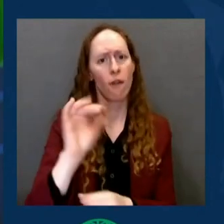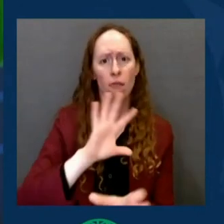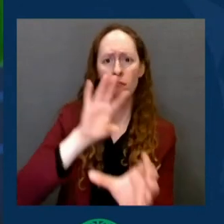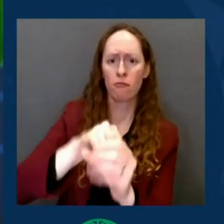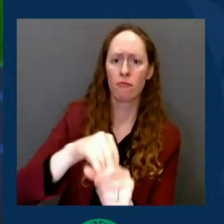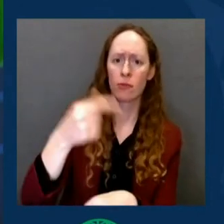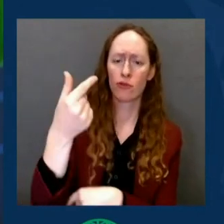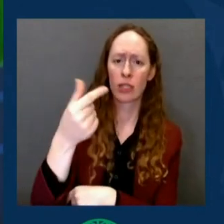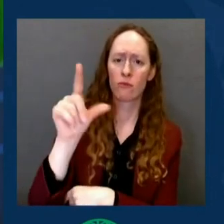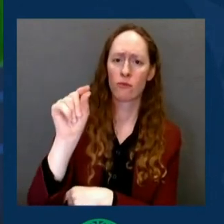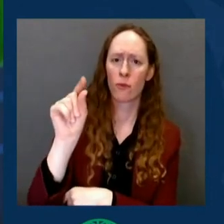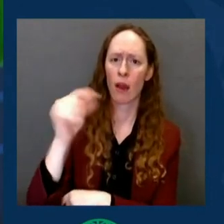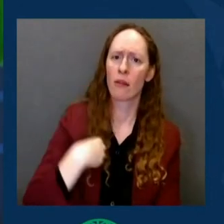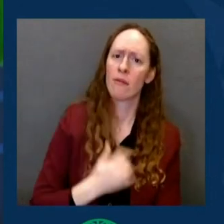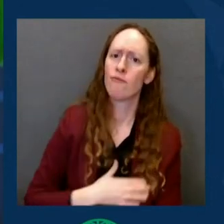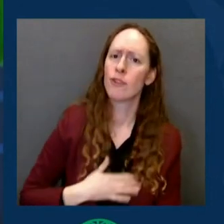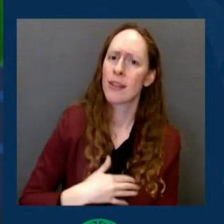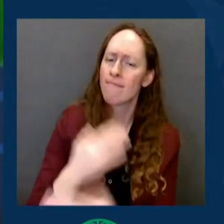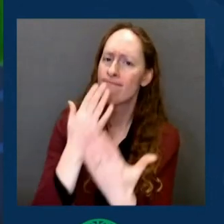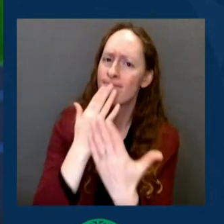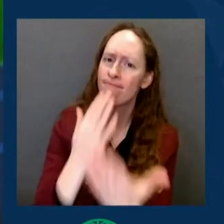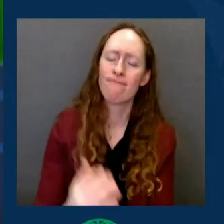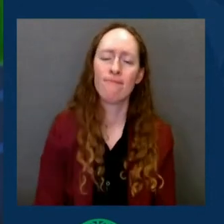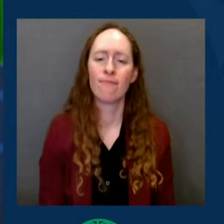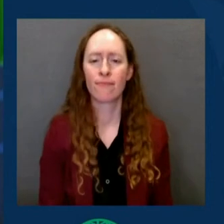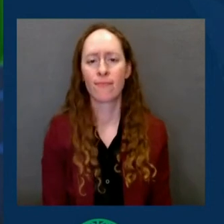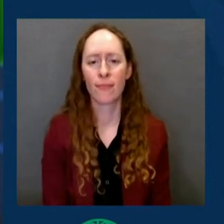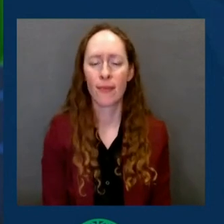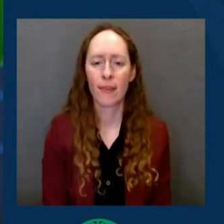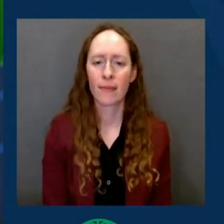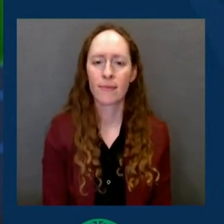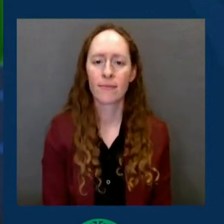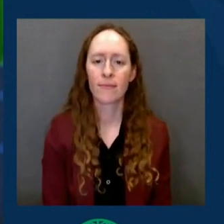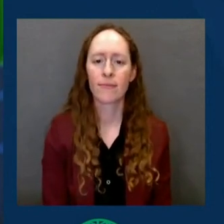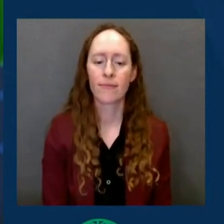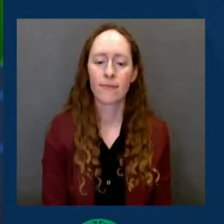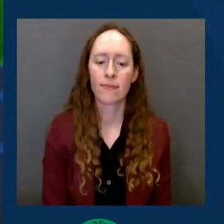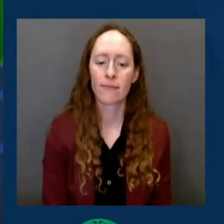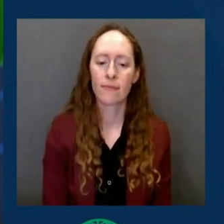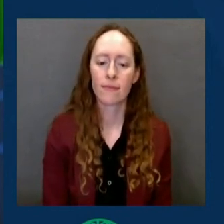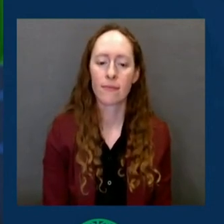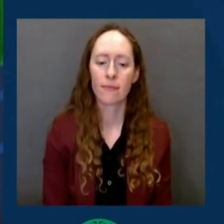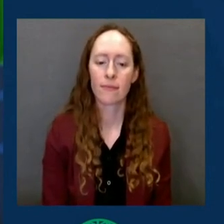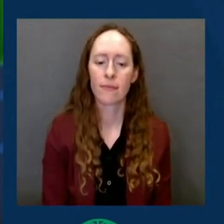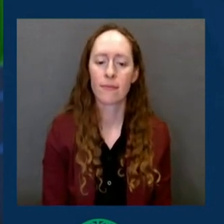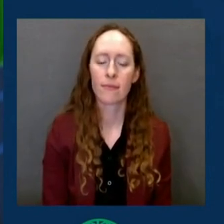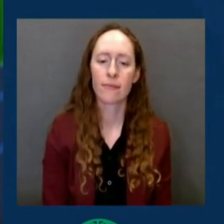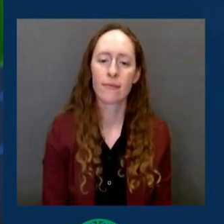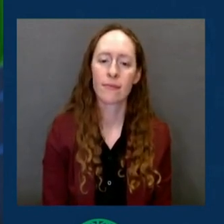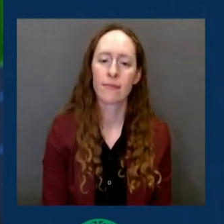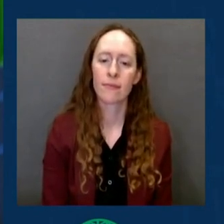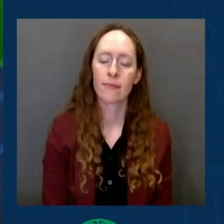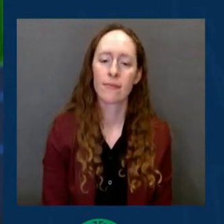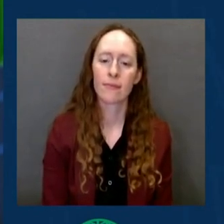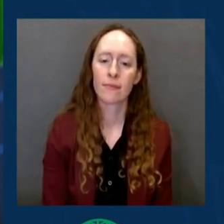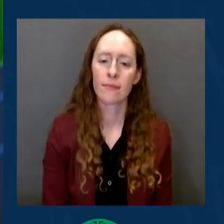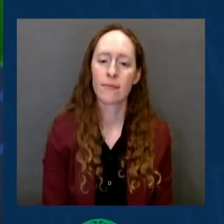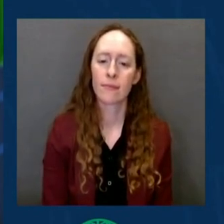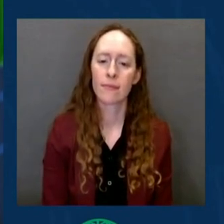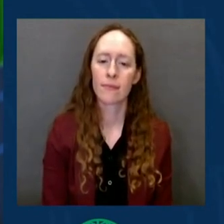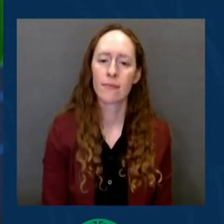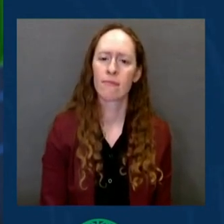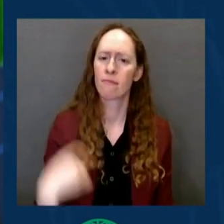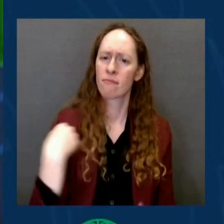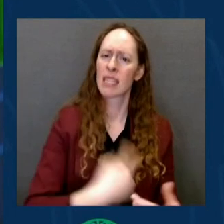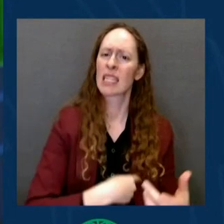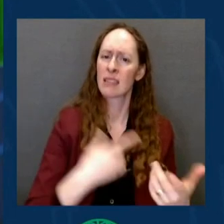for our participation in the G20 as a permanent member, and also integrating the